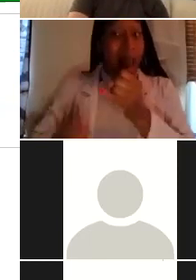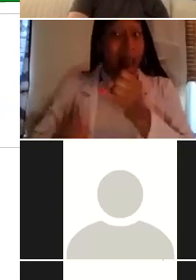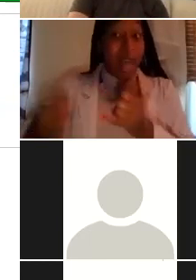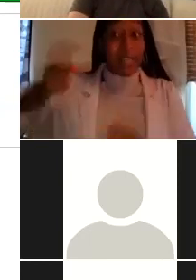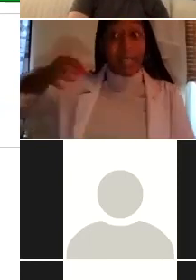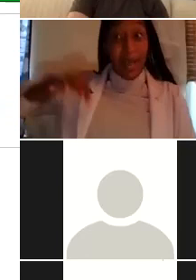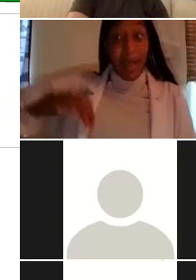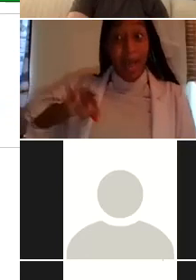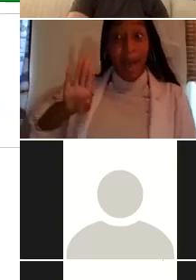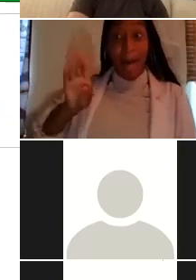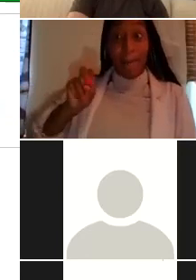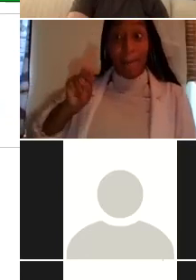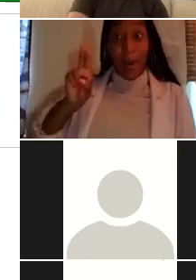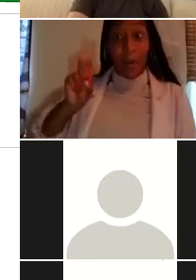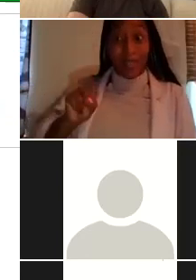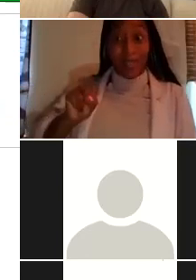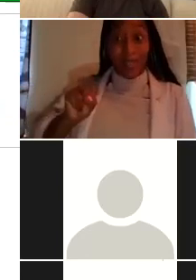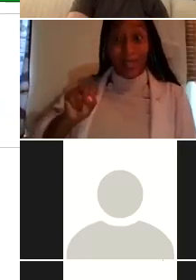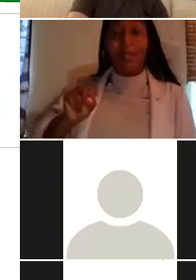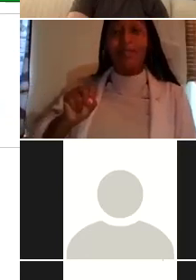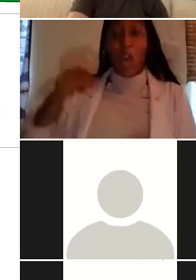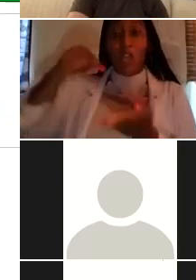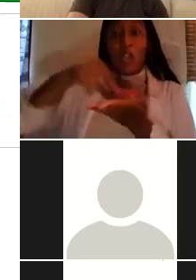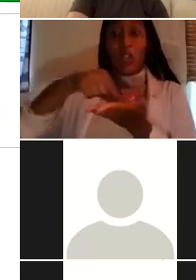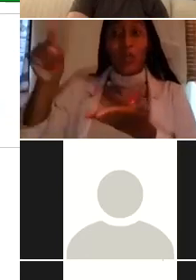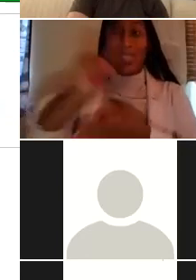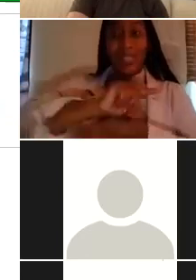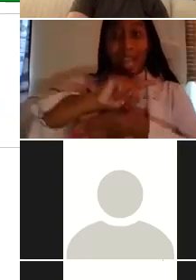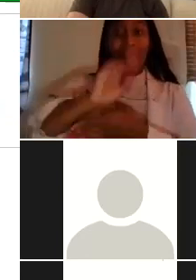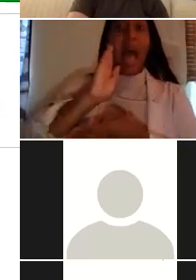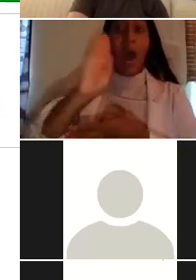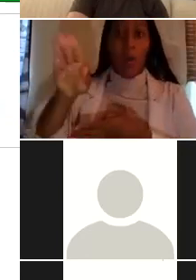worry about that last bonus right now. I'll move it and I'll talk about it next week.